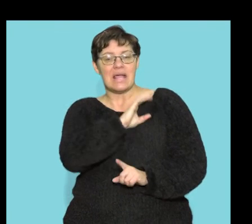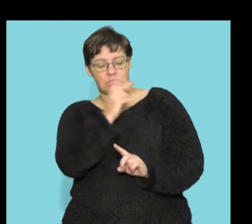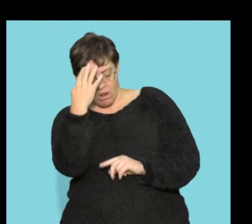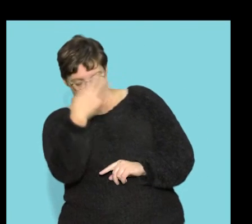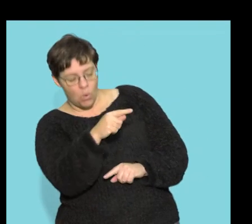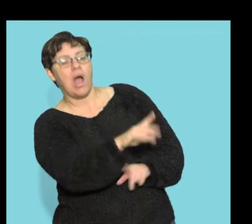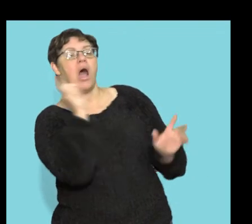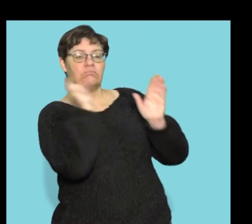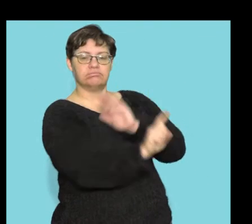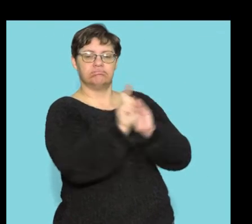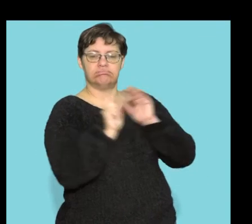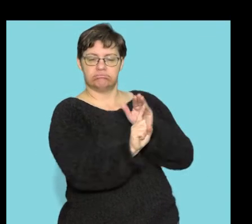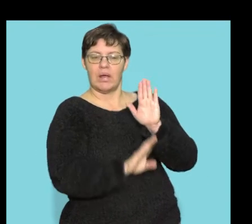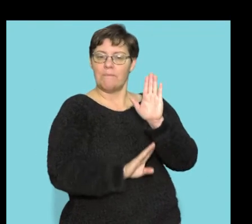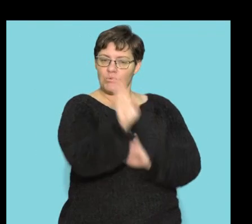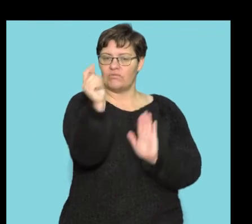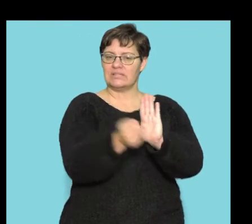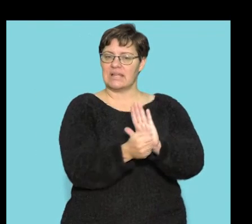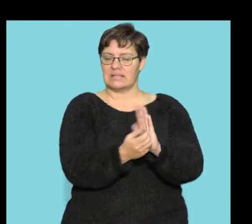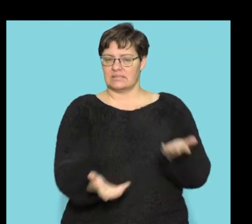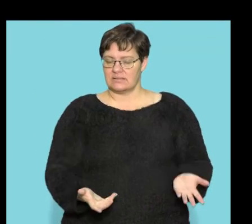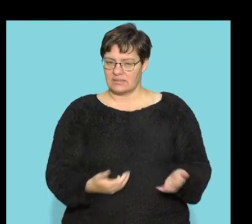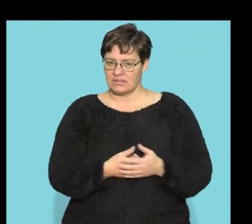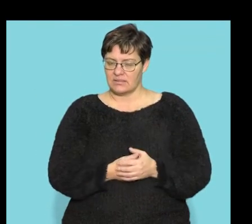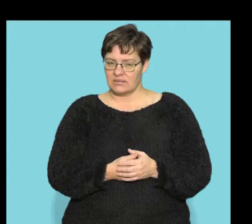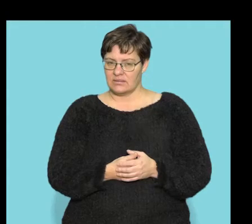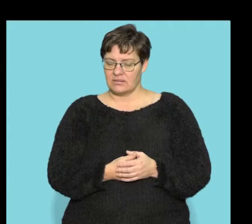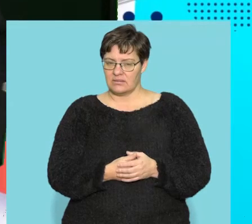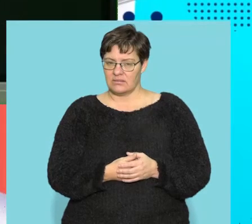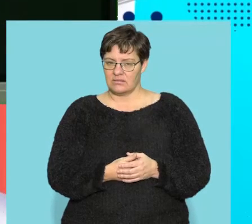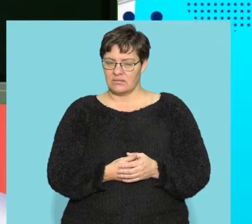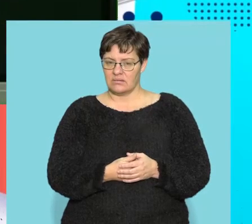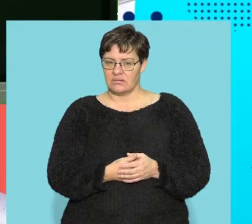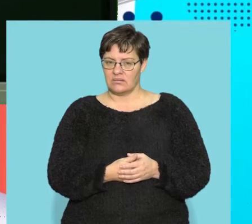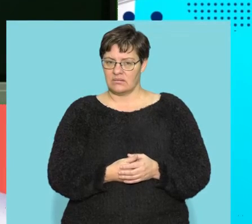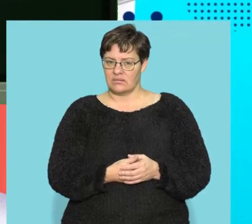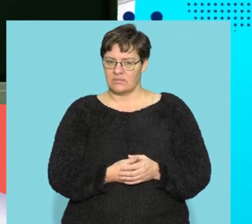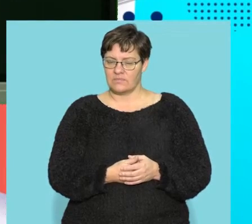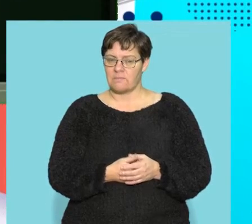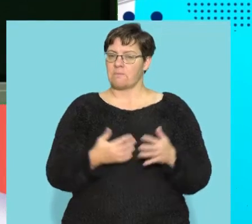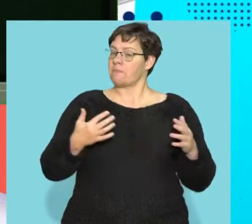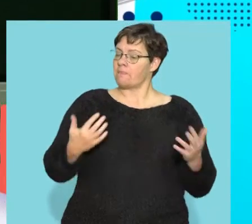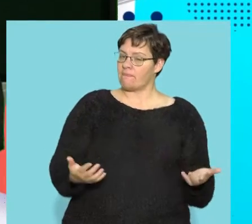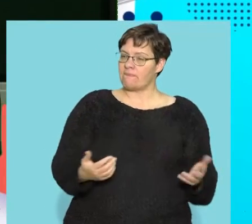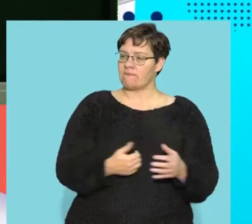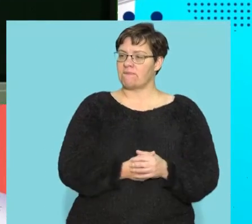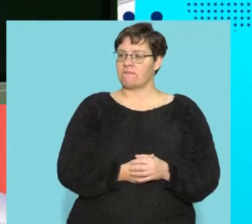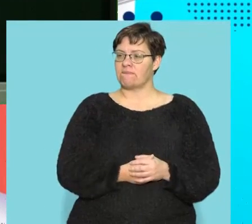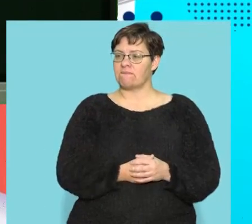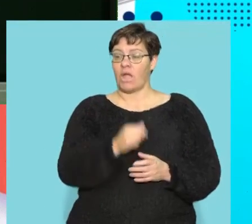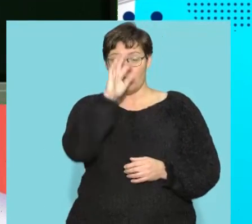and possibly improve sales. Definitely, right? I